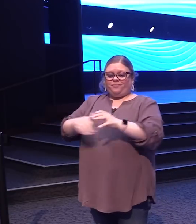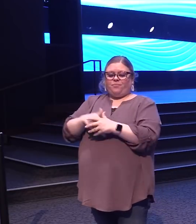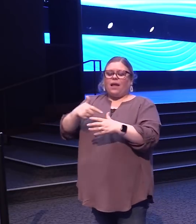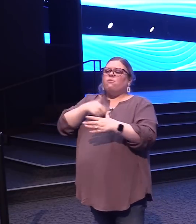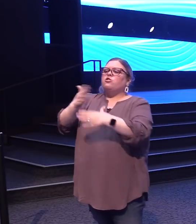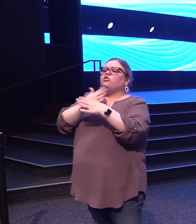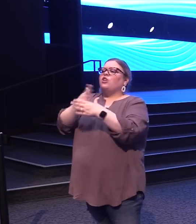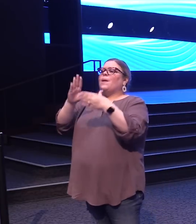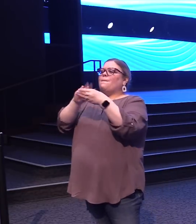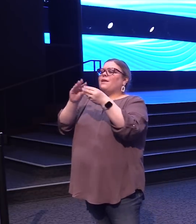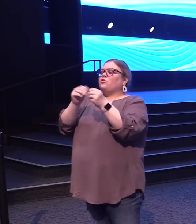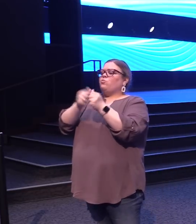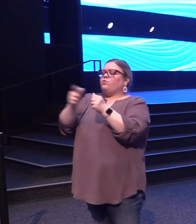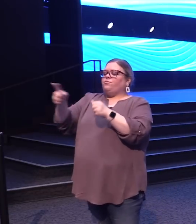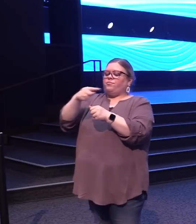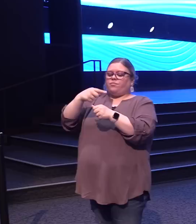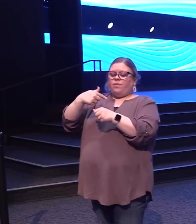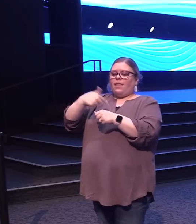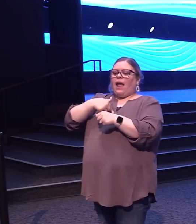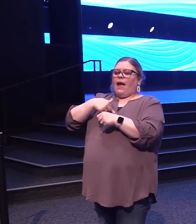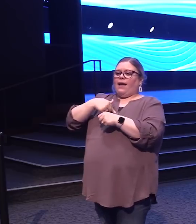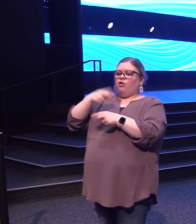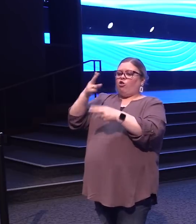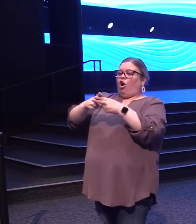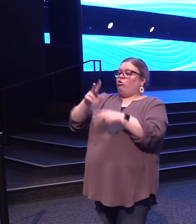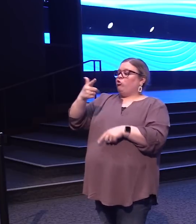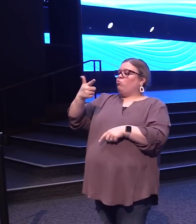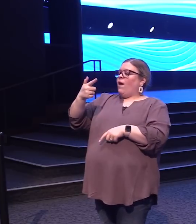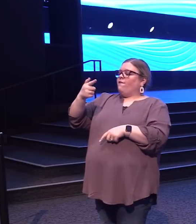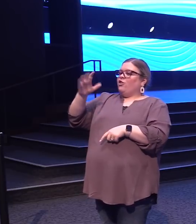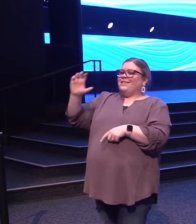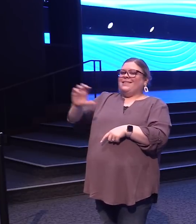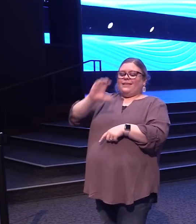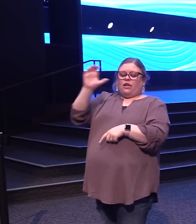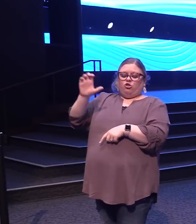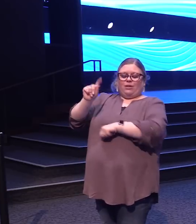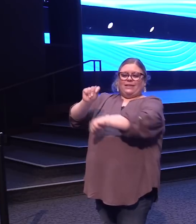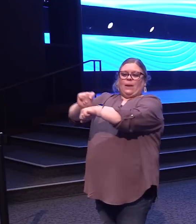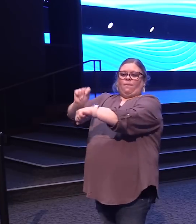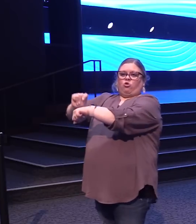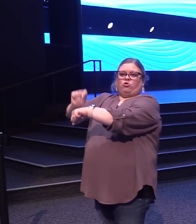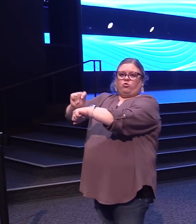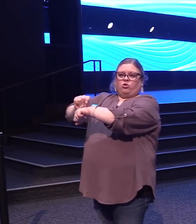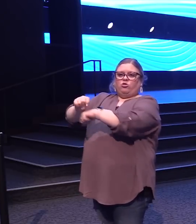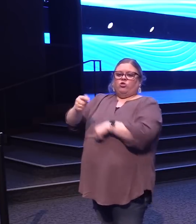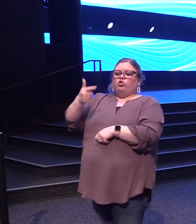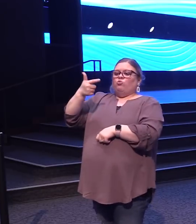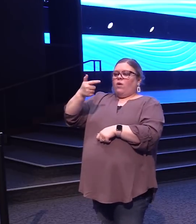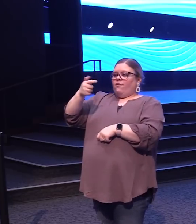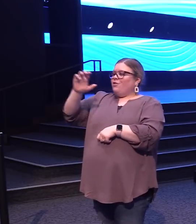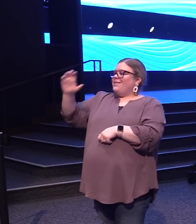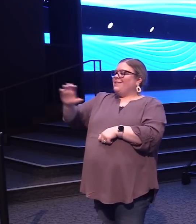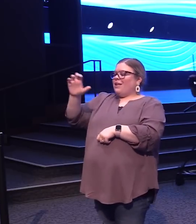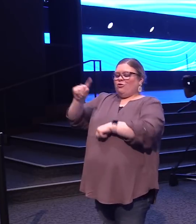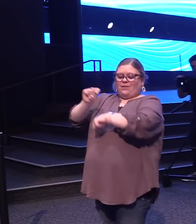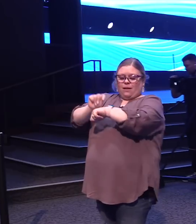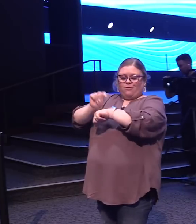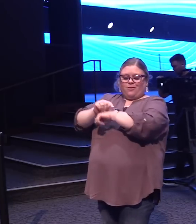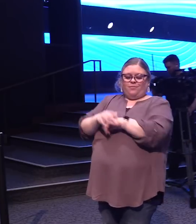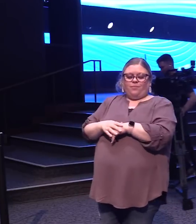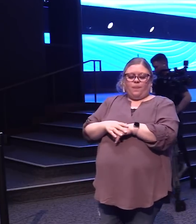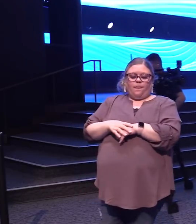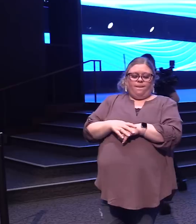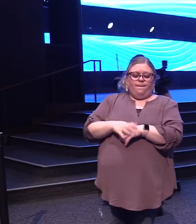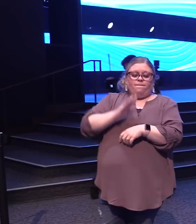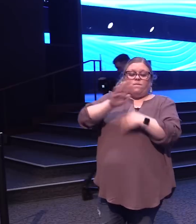share a message with you that I call 21st century temples. 21st century temples. And all over the